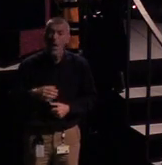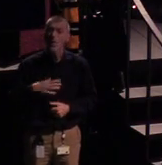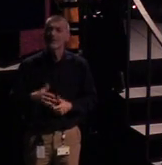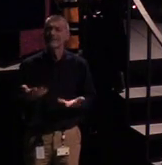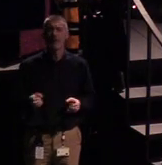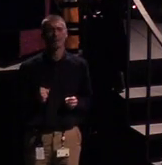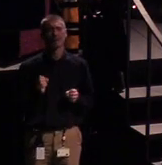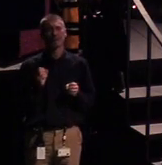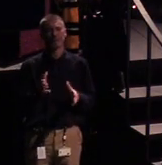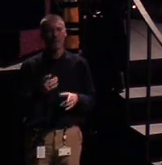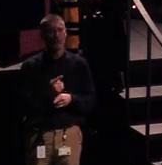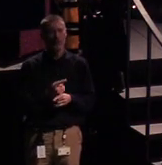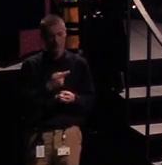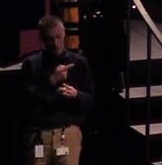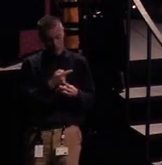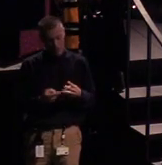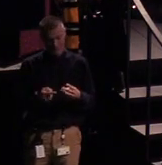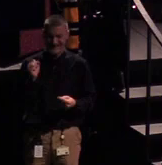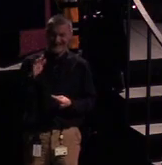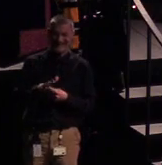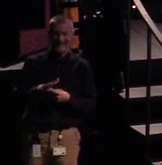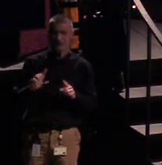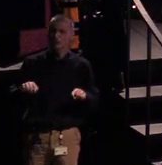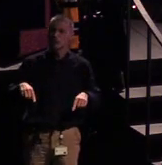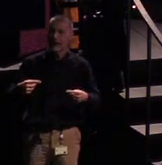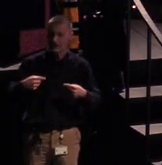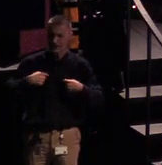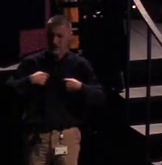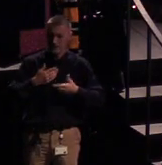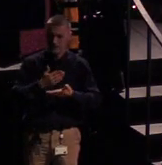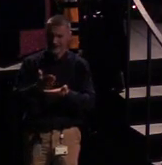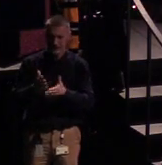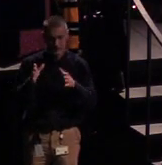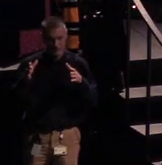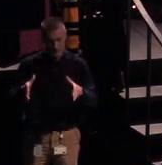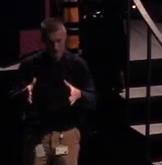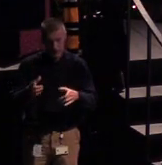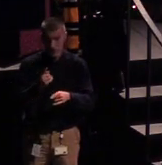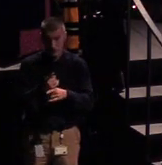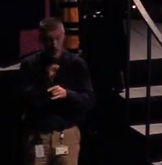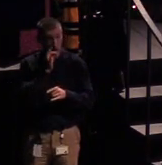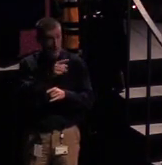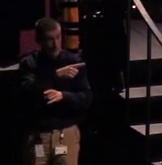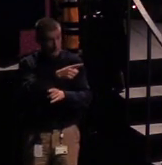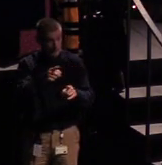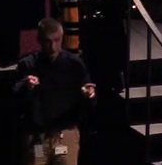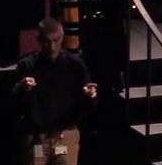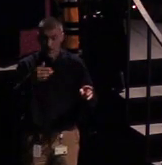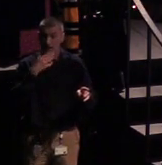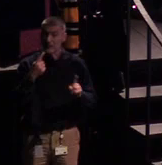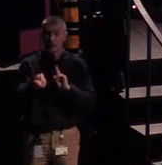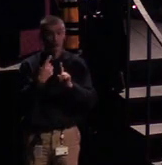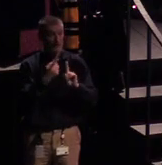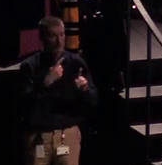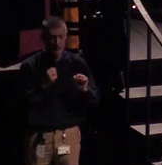about three key challenges facing our sector biscuit and call on you all to respond with